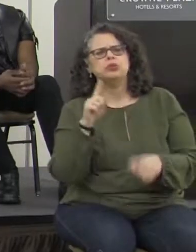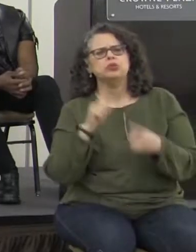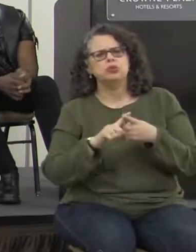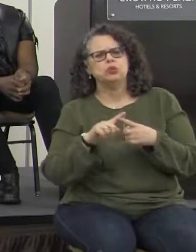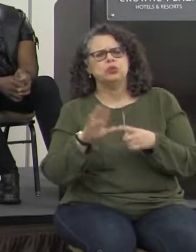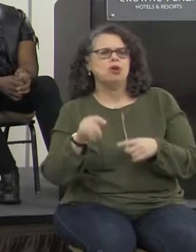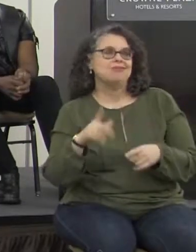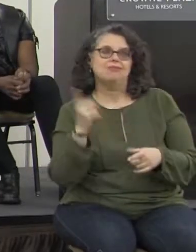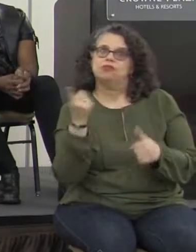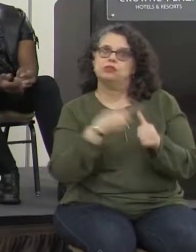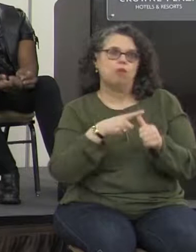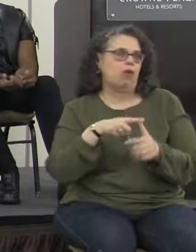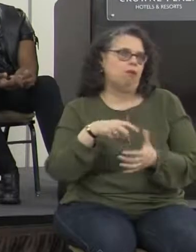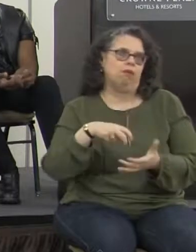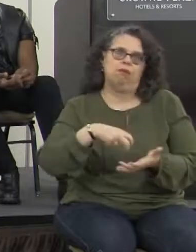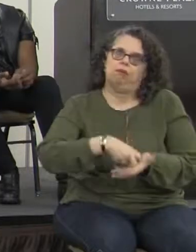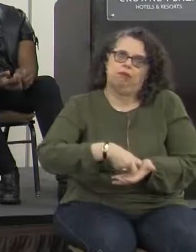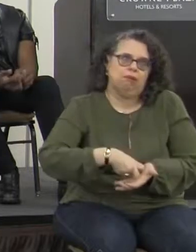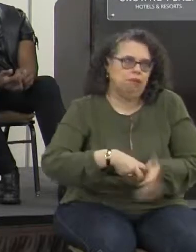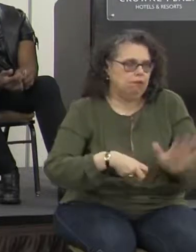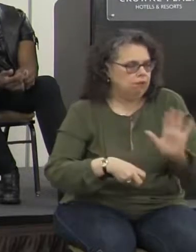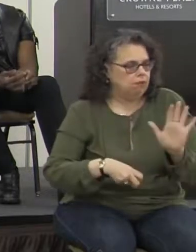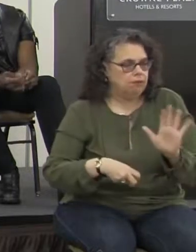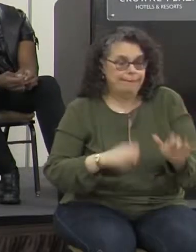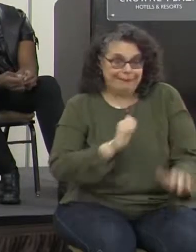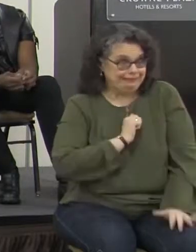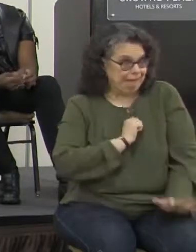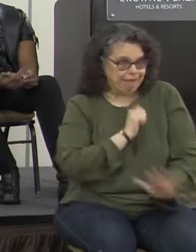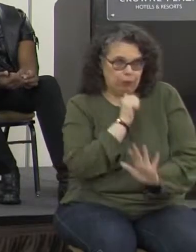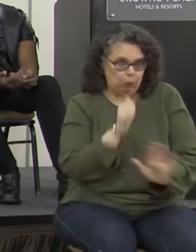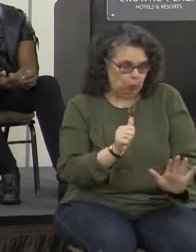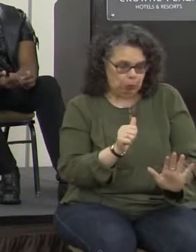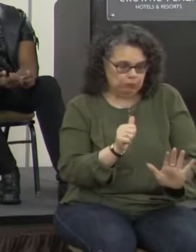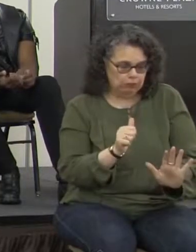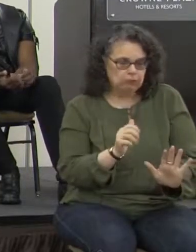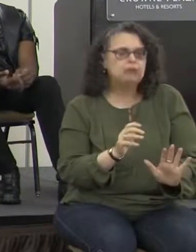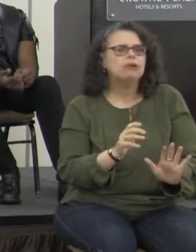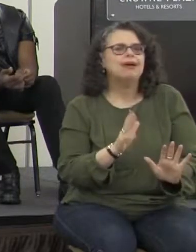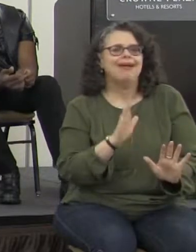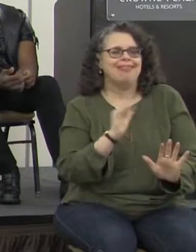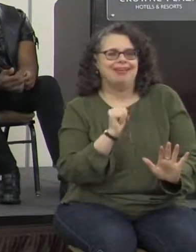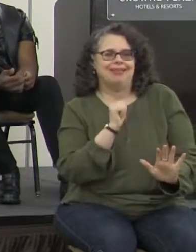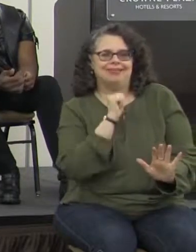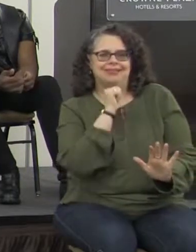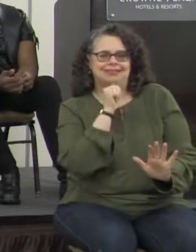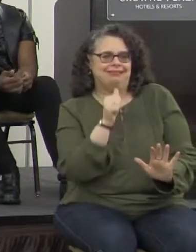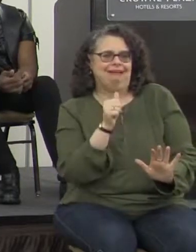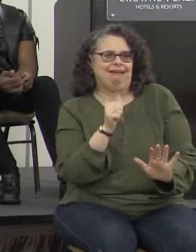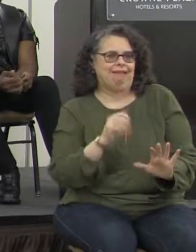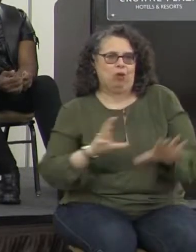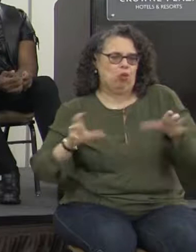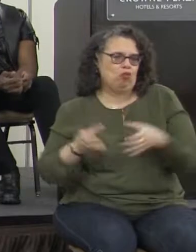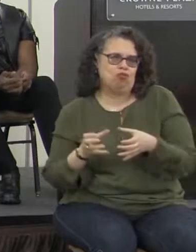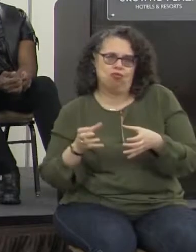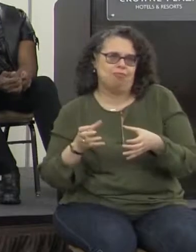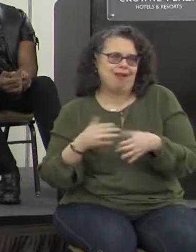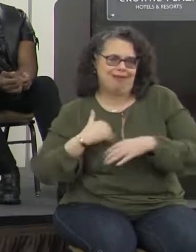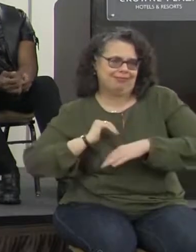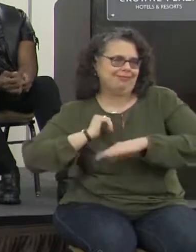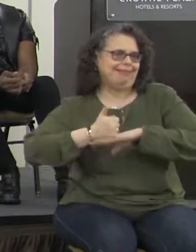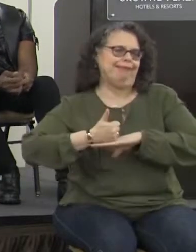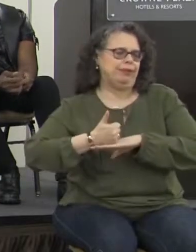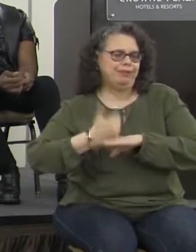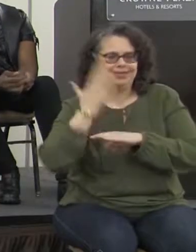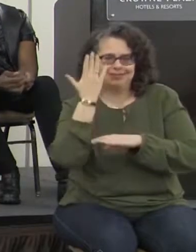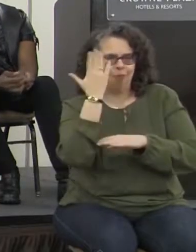get down on the ground. So I personally don't do that, and that is not the chapter that I founded. That is not what we're